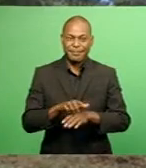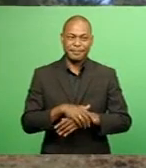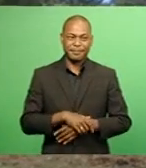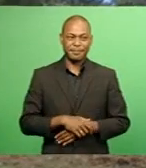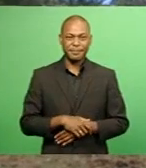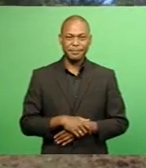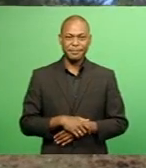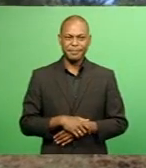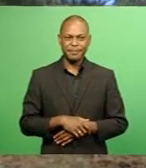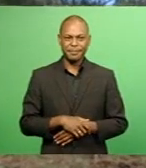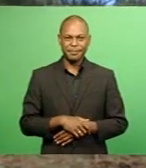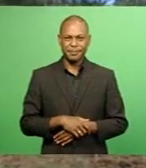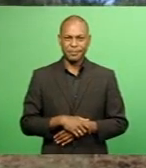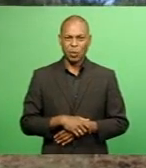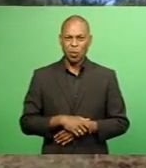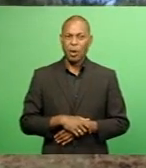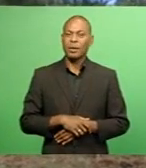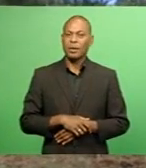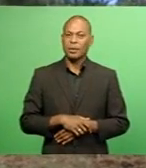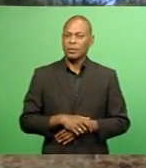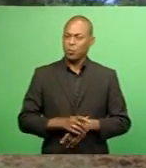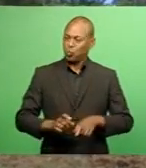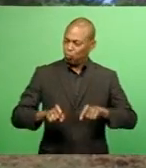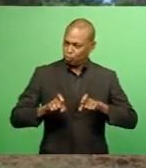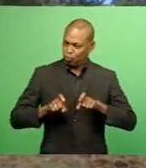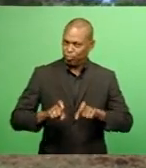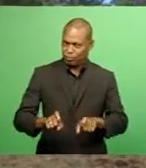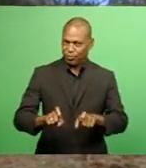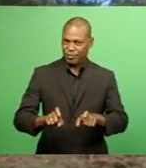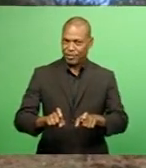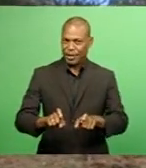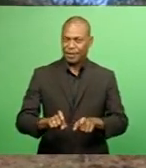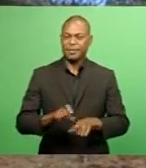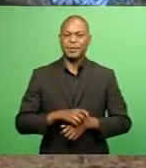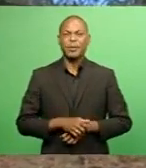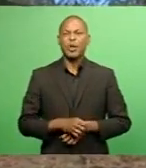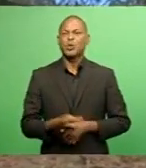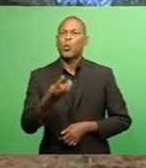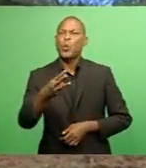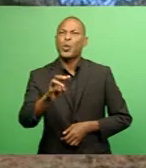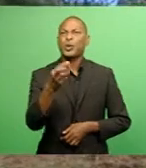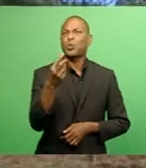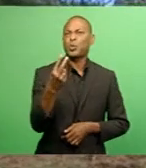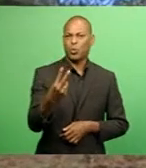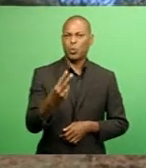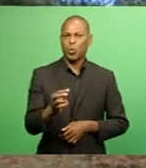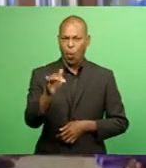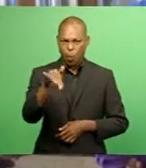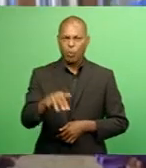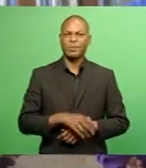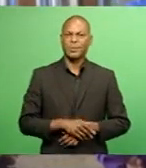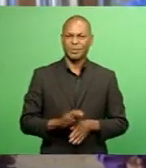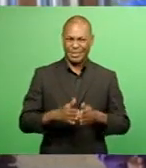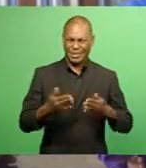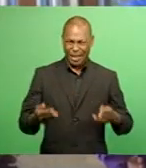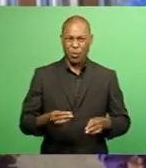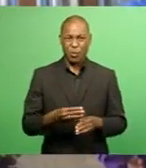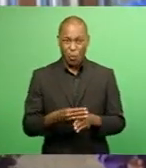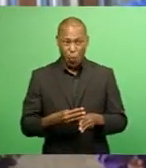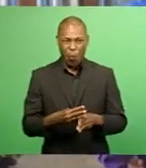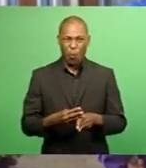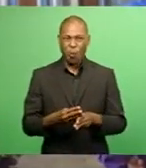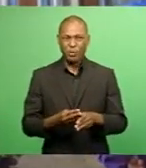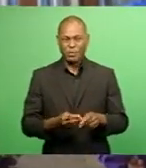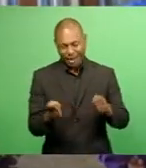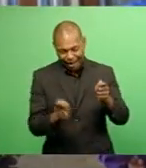It will be a permanent relocation. We want to build 32 homes there. We are cutting the timber for the homes. The villagers are